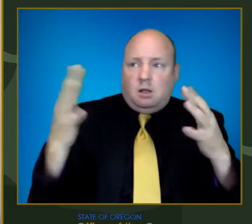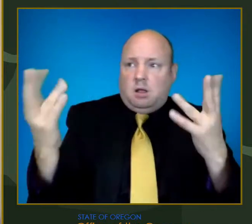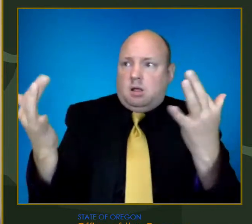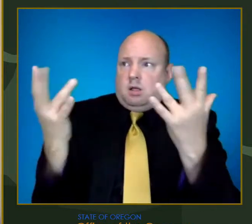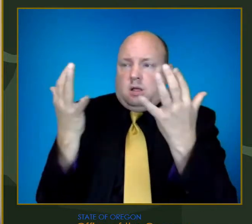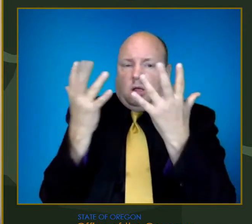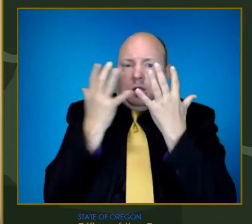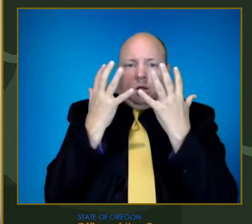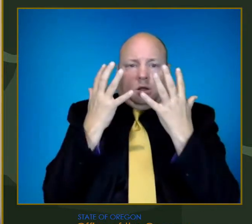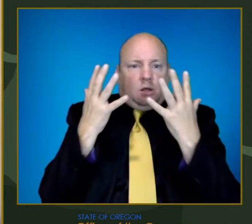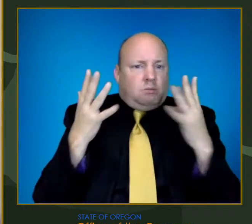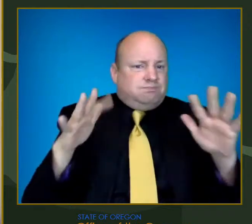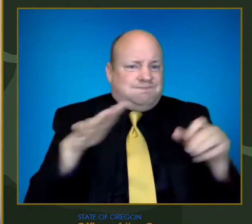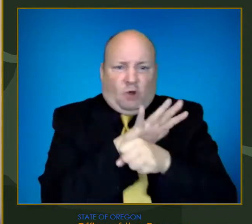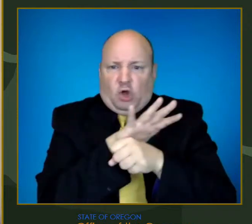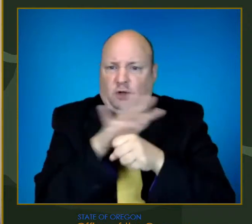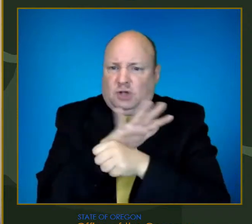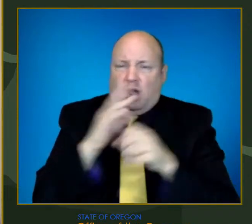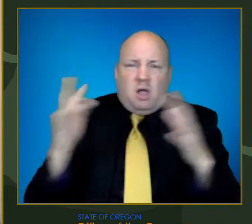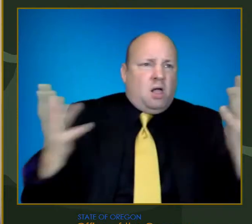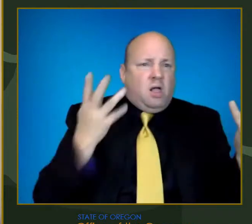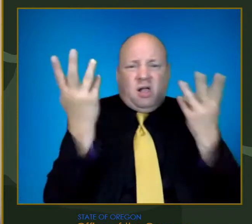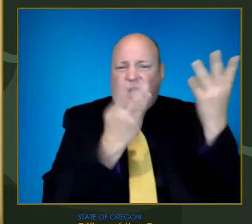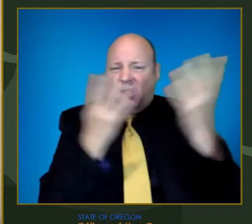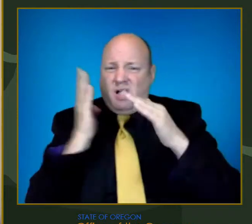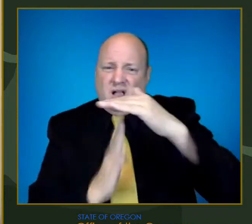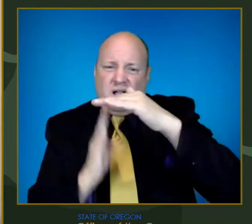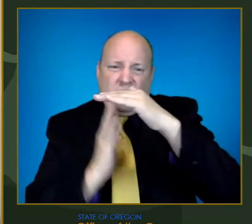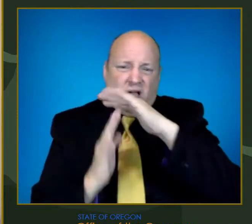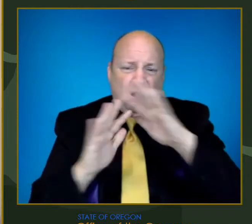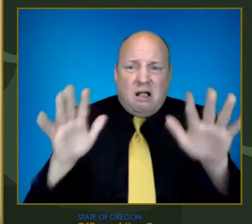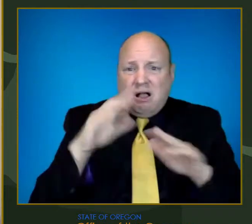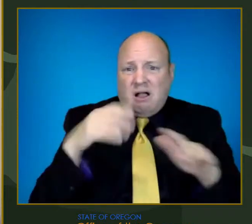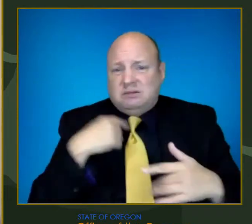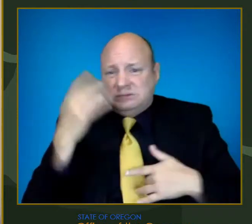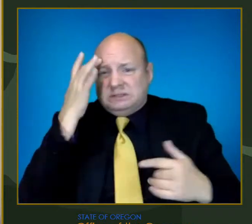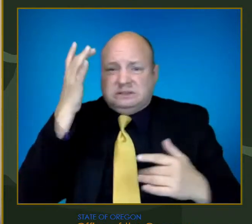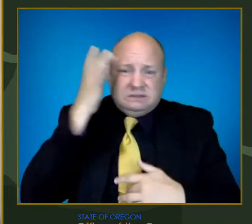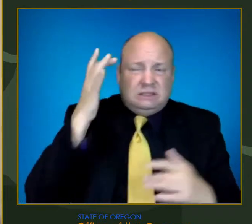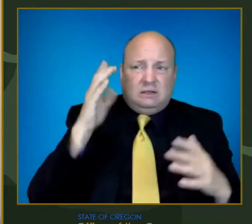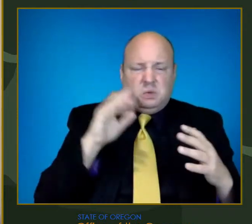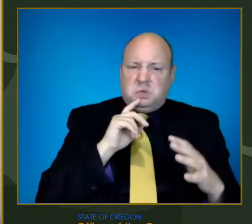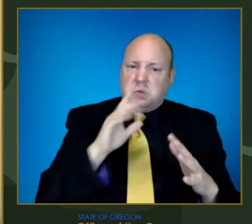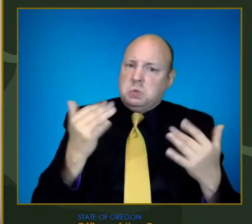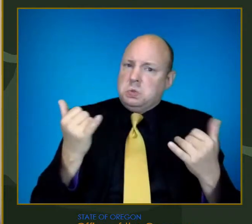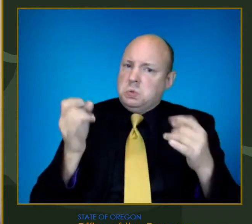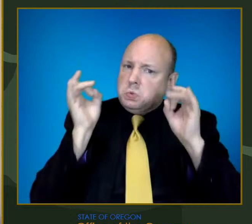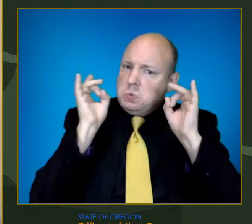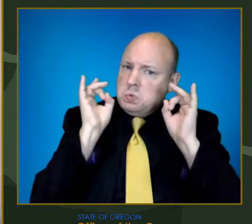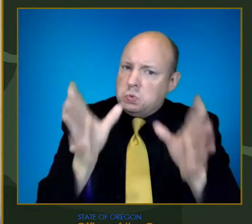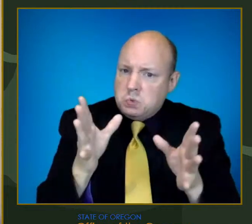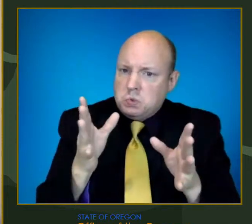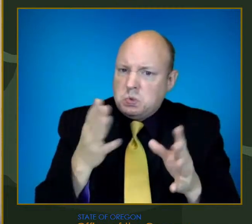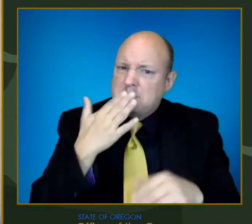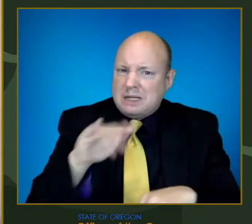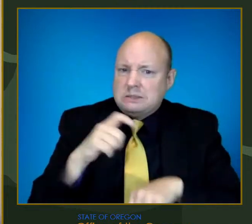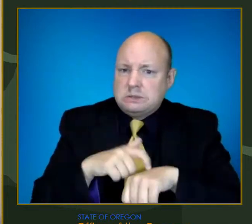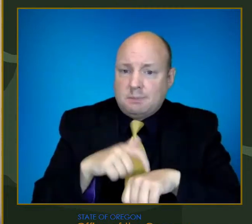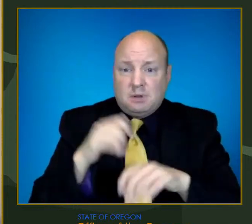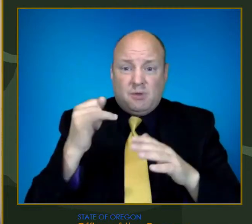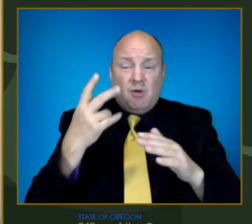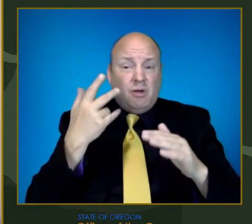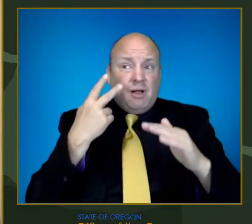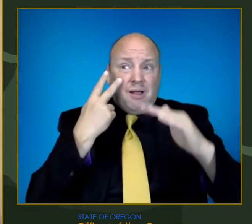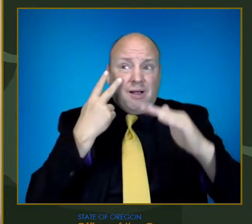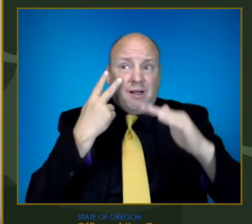of new cases and virus-related hospitalizations far outpaced our recent modeling projections. But in a glimmer